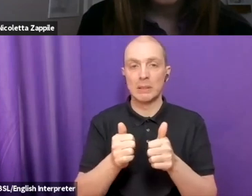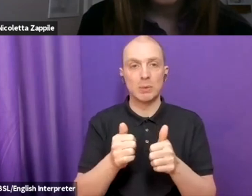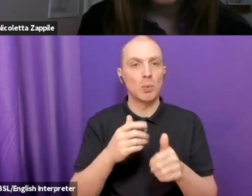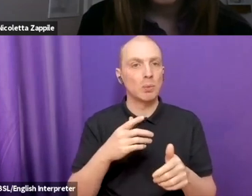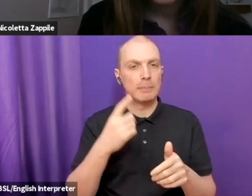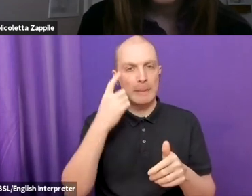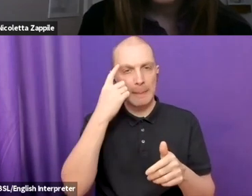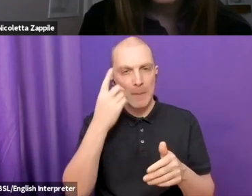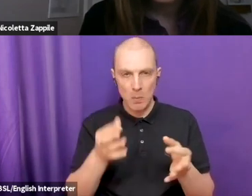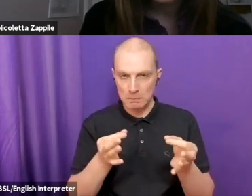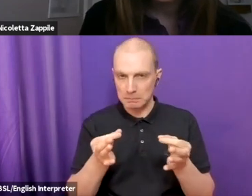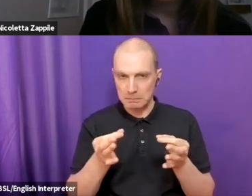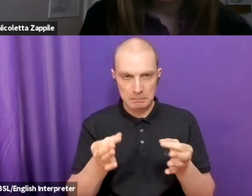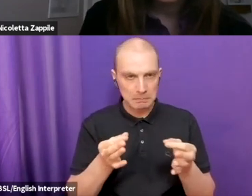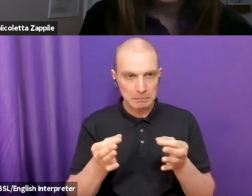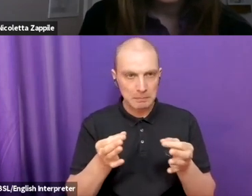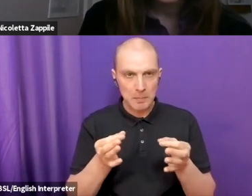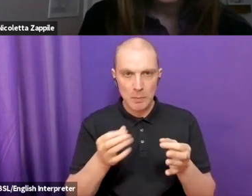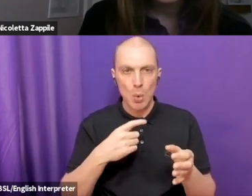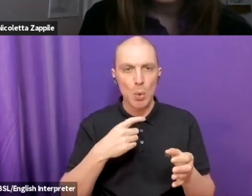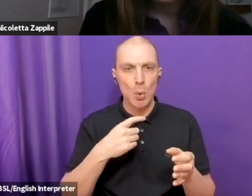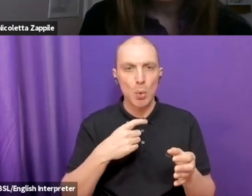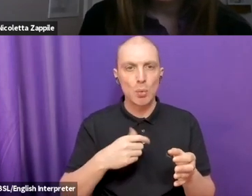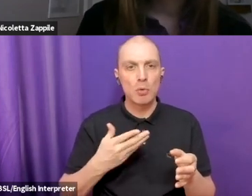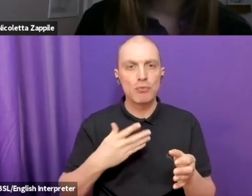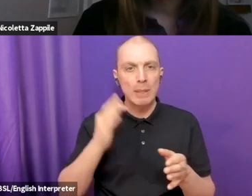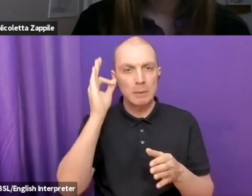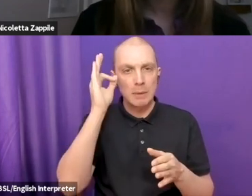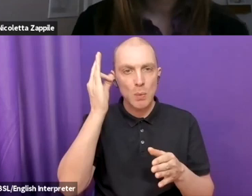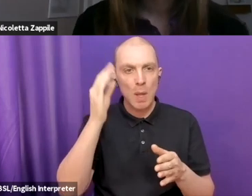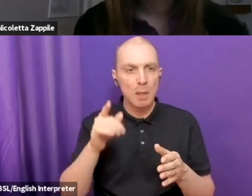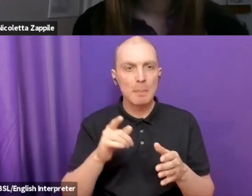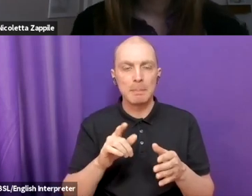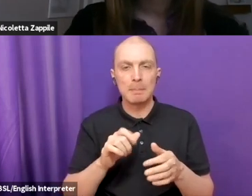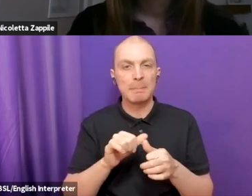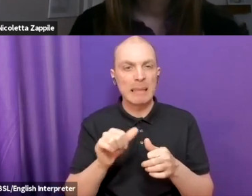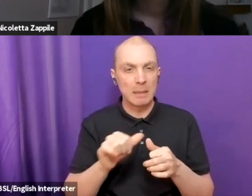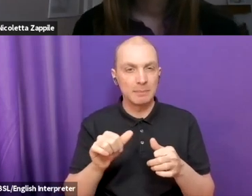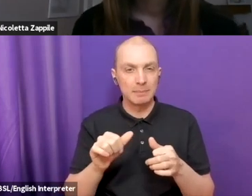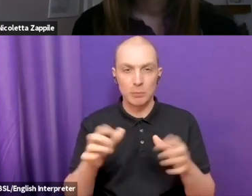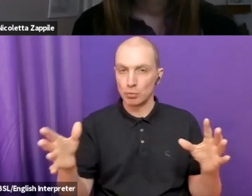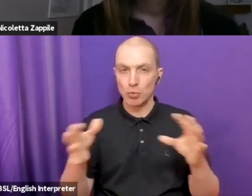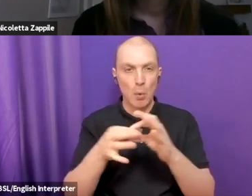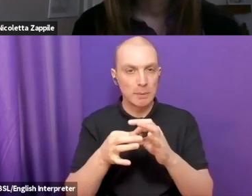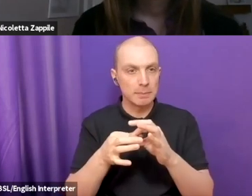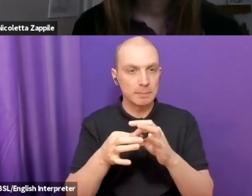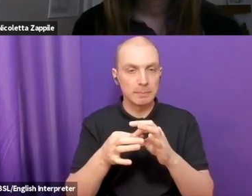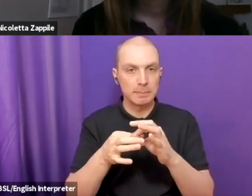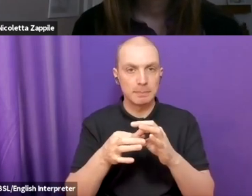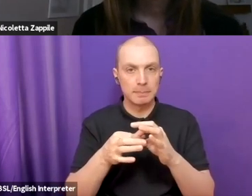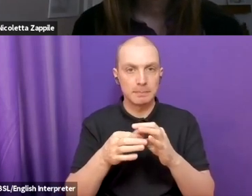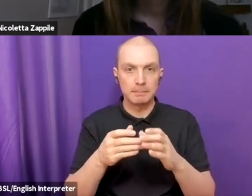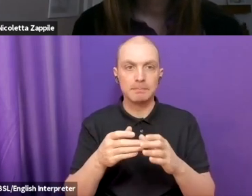practicality, particularly for the Human Rights Council. Is much easier to have joint submissions and to look at them, so